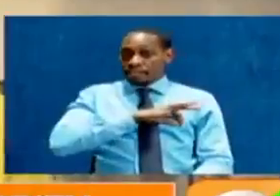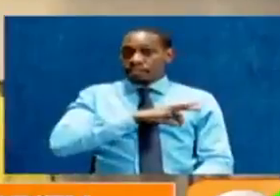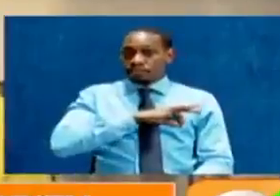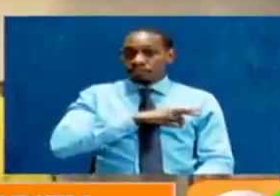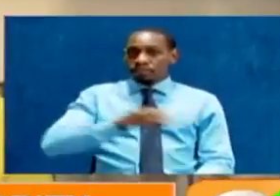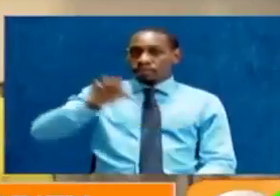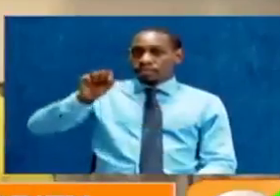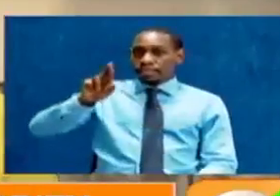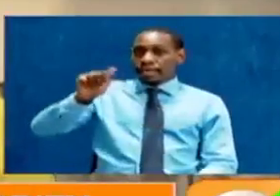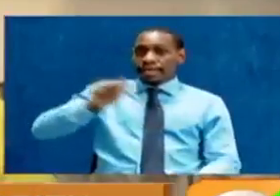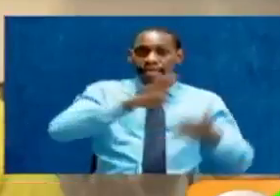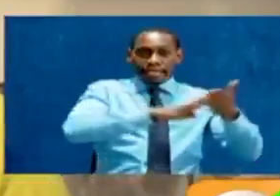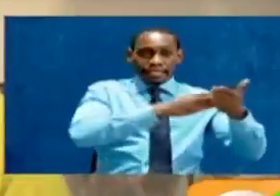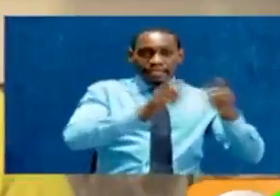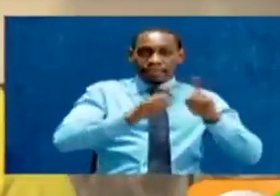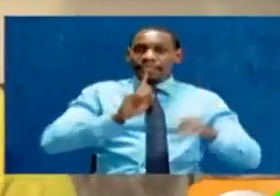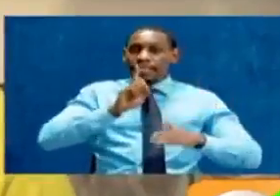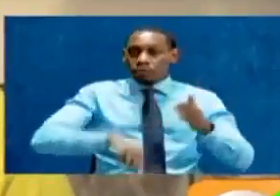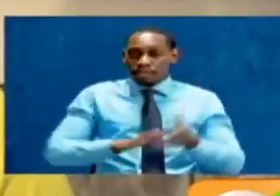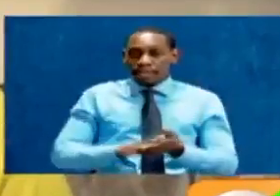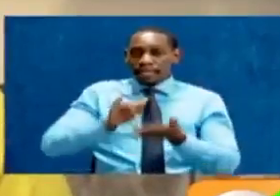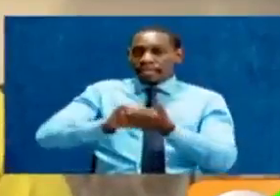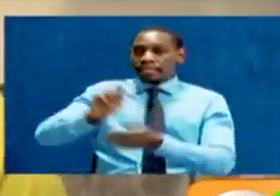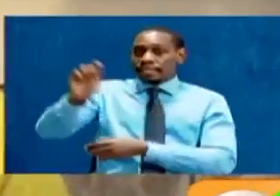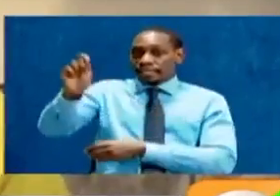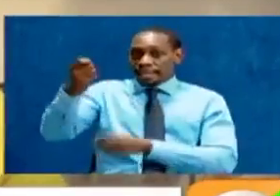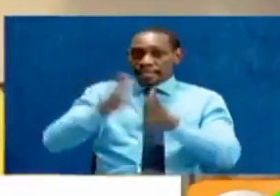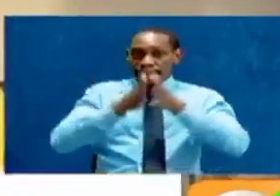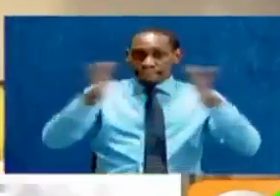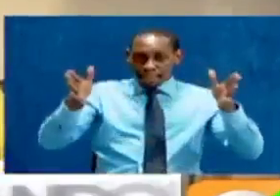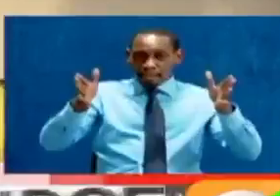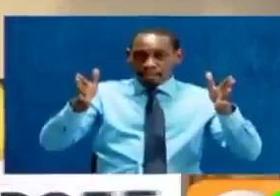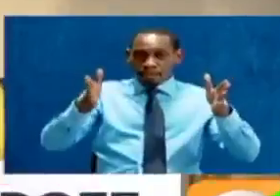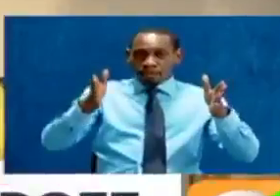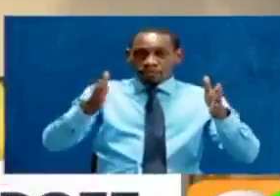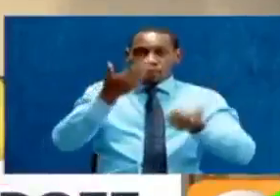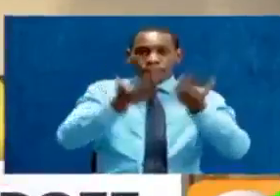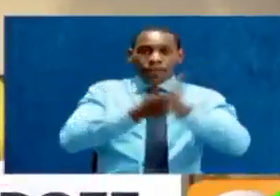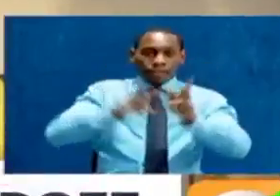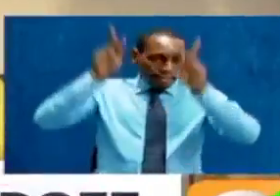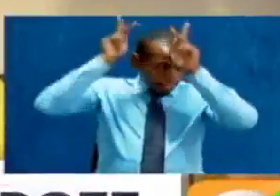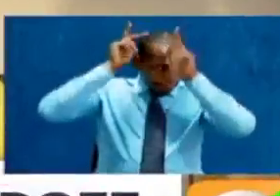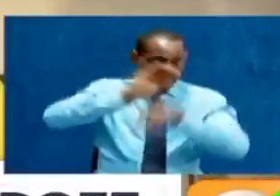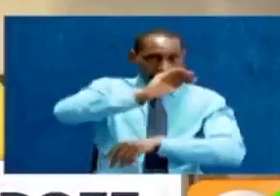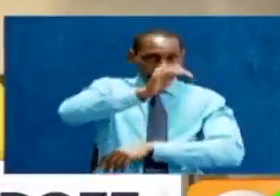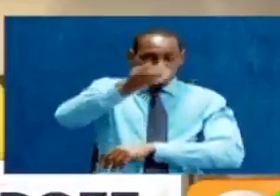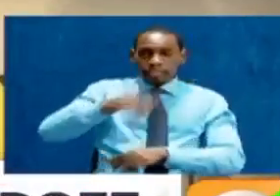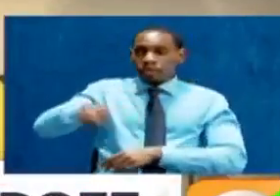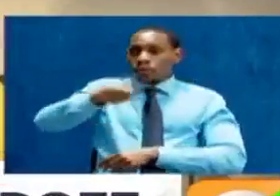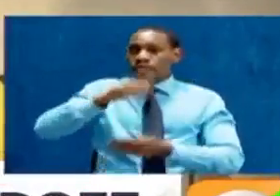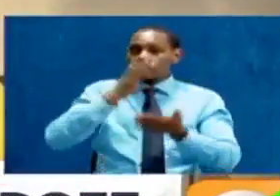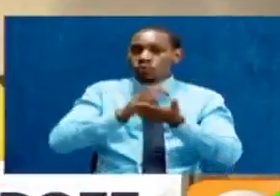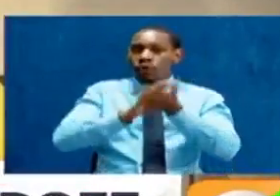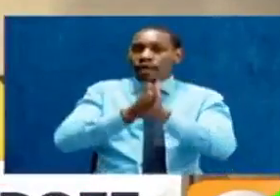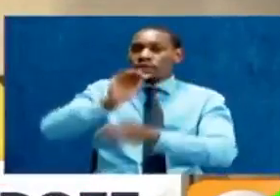the CRA formula, but I've said Kenya is bigger than Kakamega County. We are going to ensure that